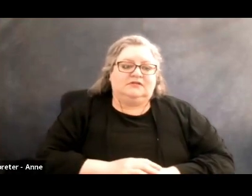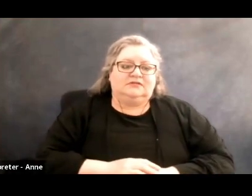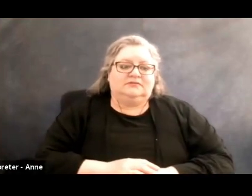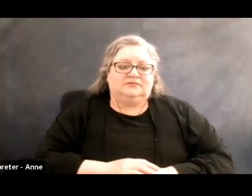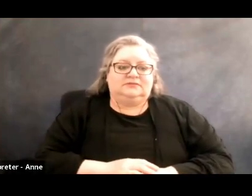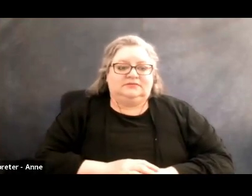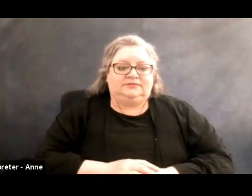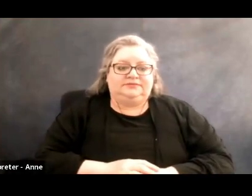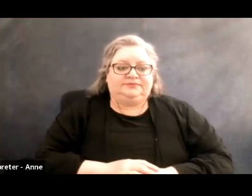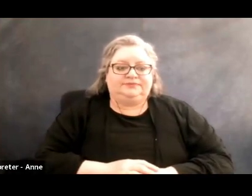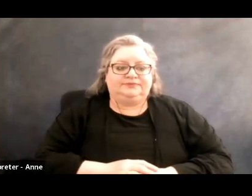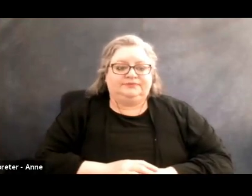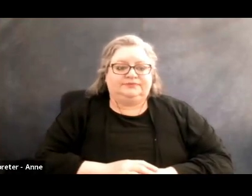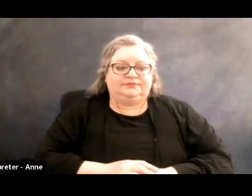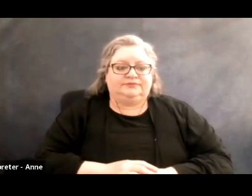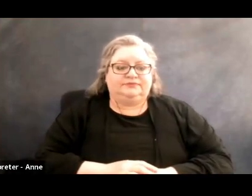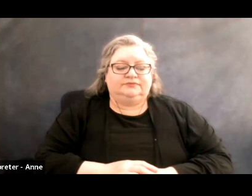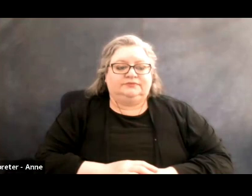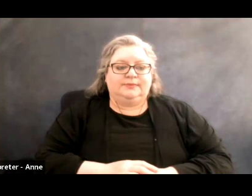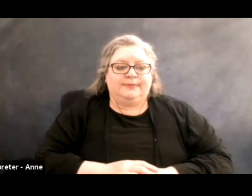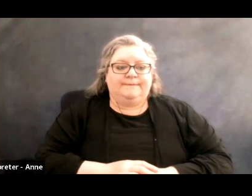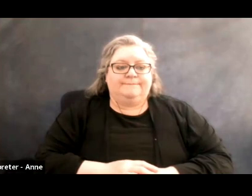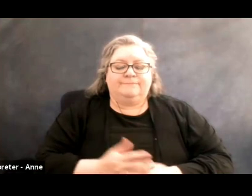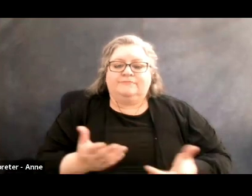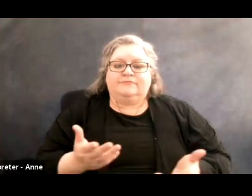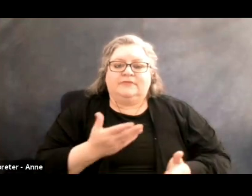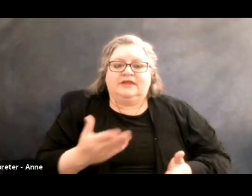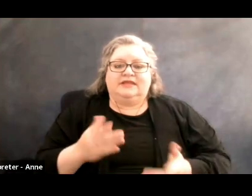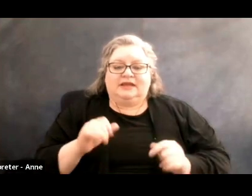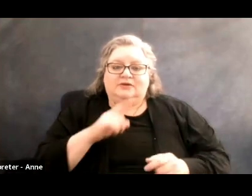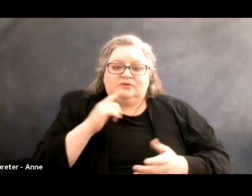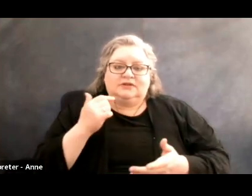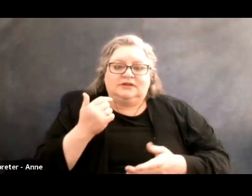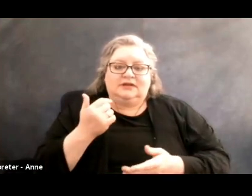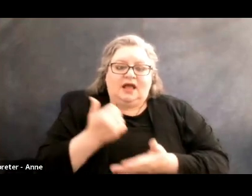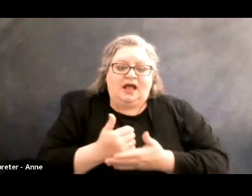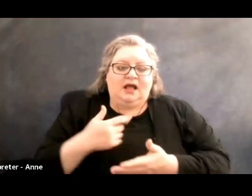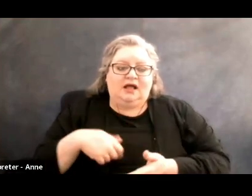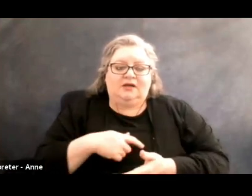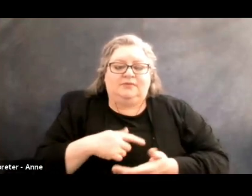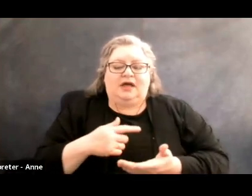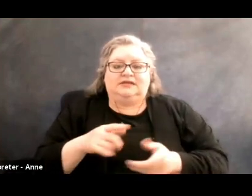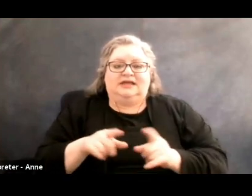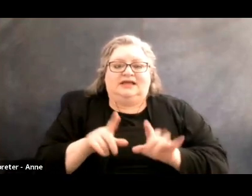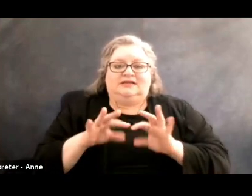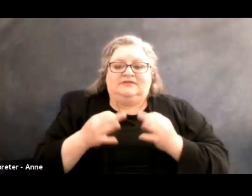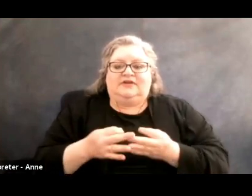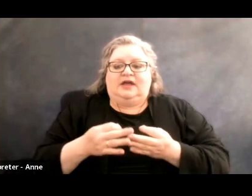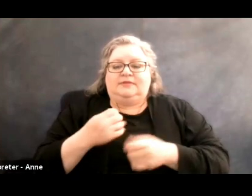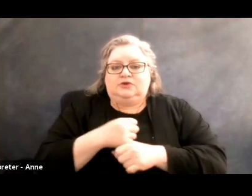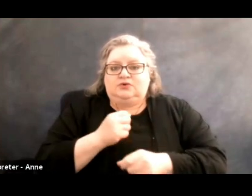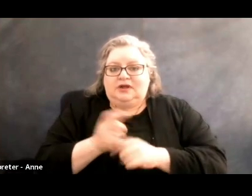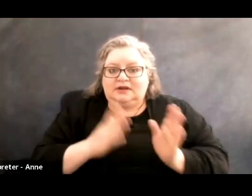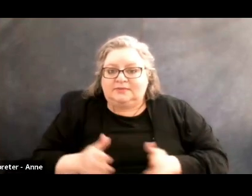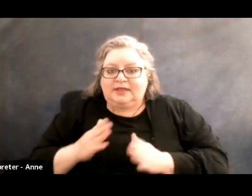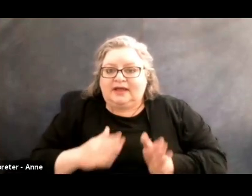Oops, there we go. So what are some things that can really help us as family members in creating these